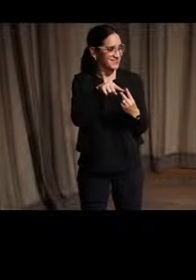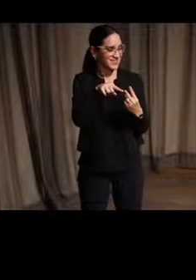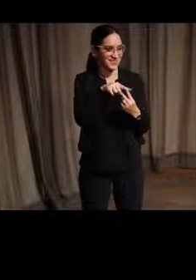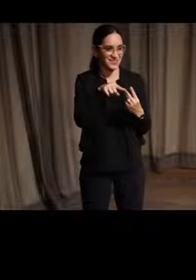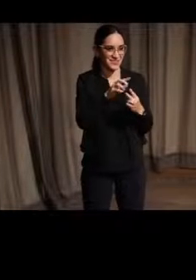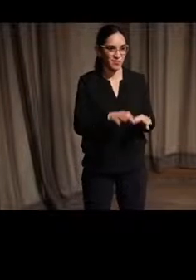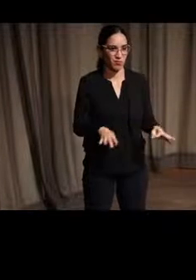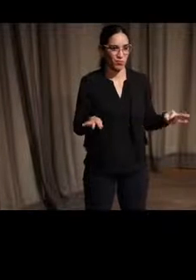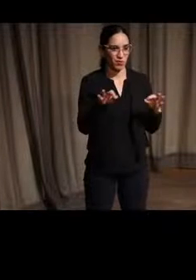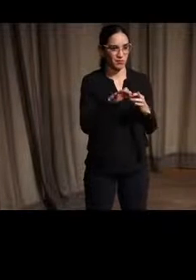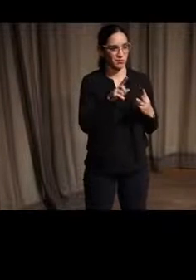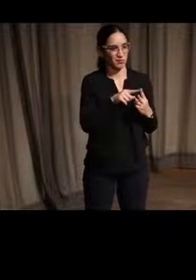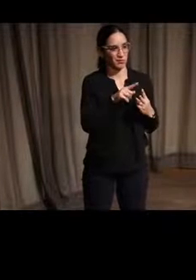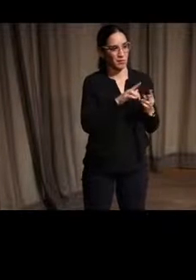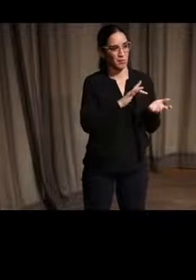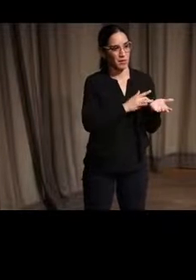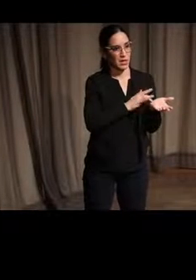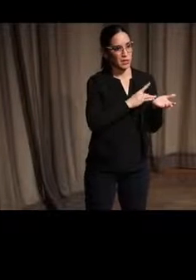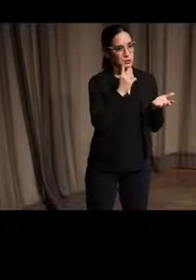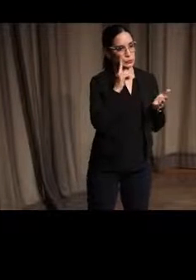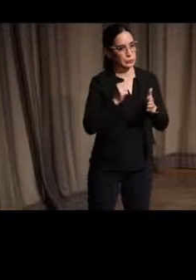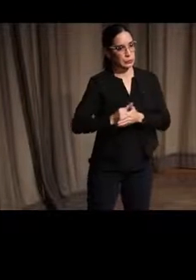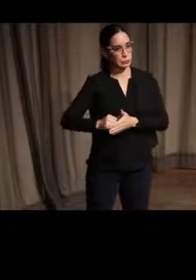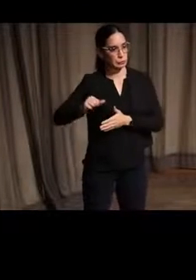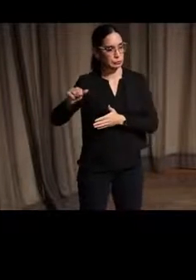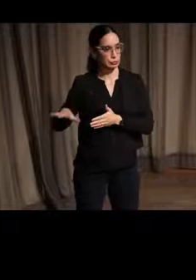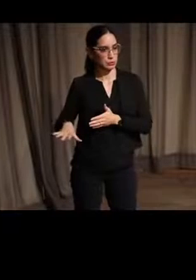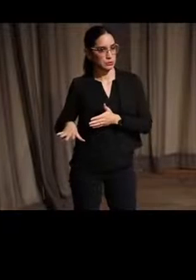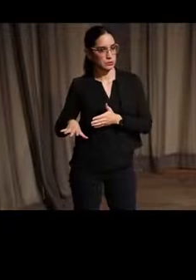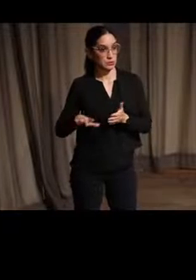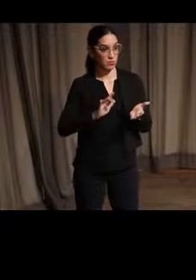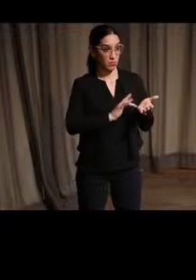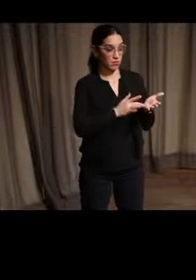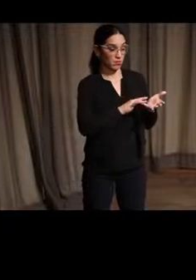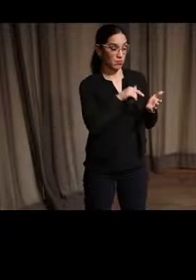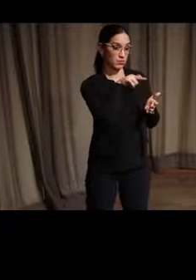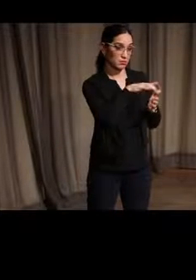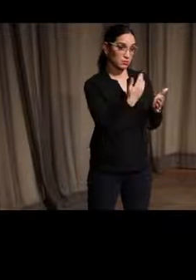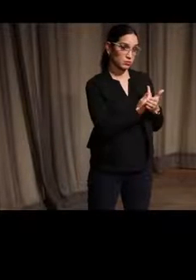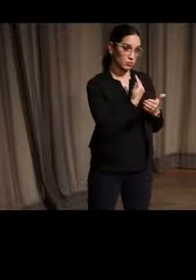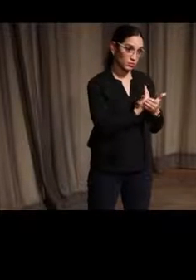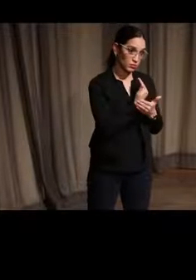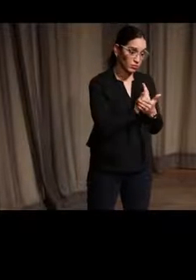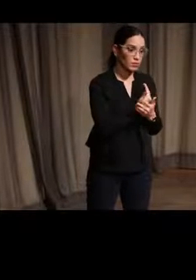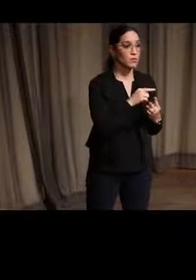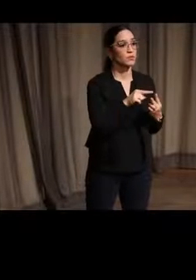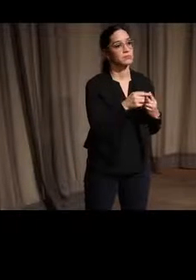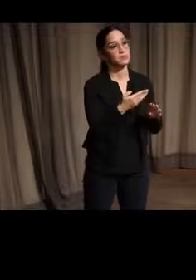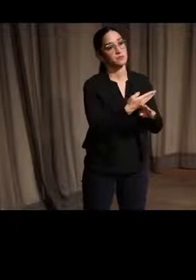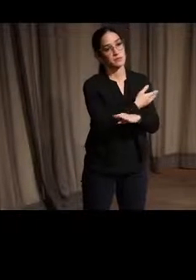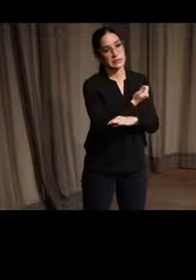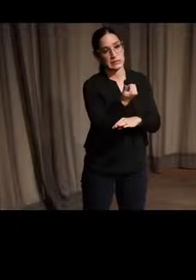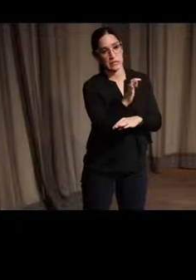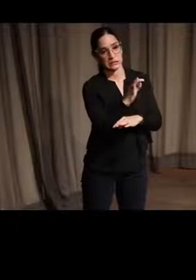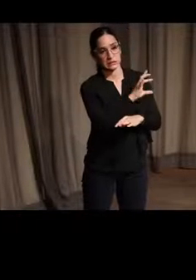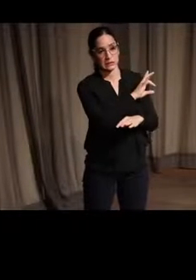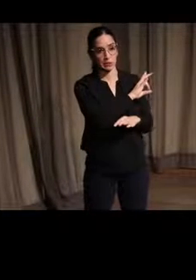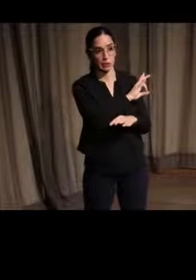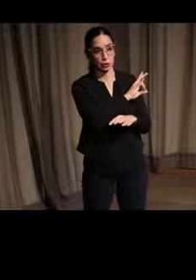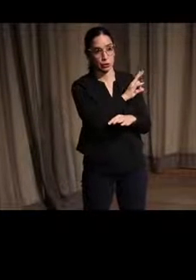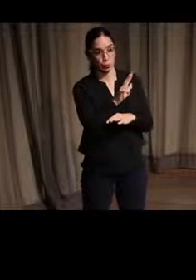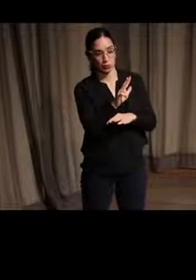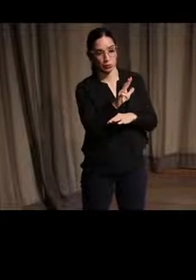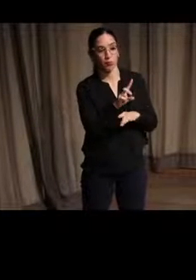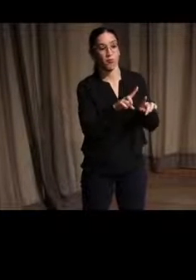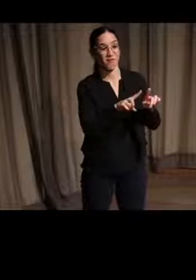to medication abortion, which is a new thing, definitely didn't exist before 1973. So that's something that allows for